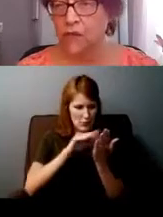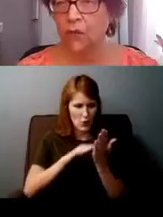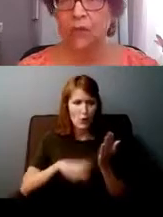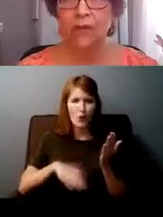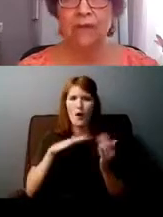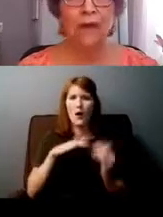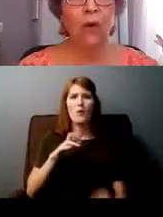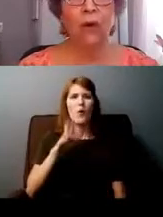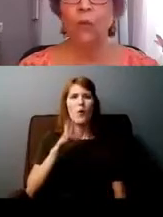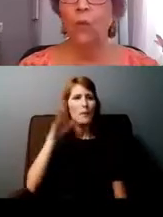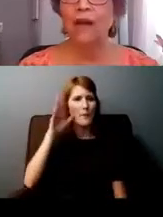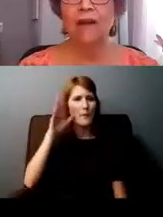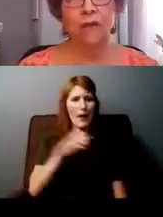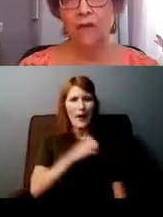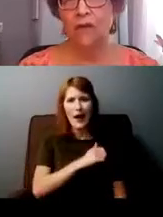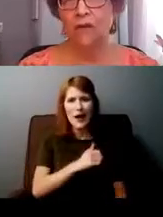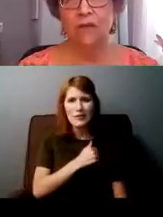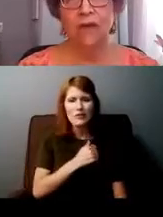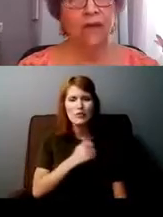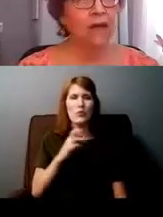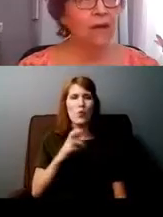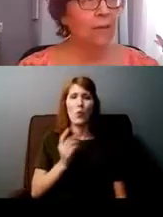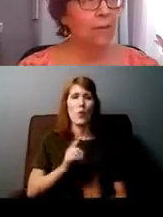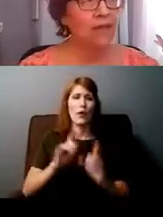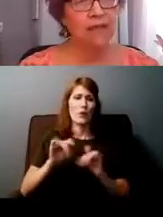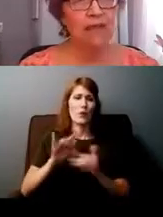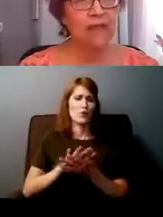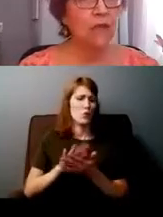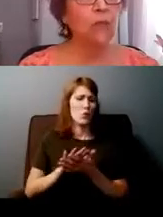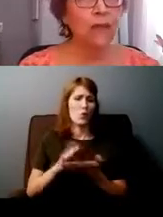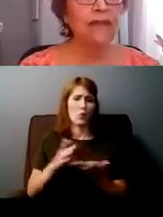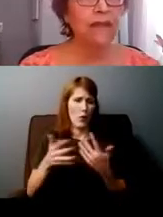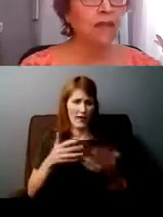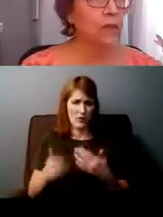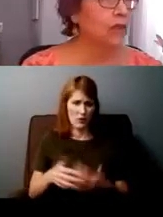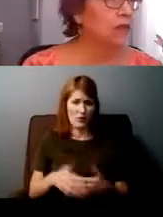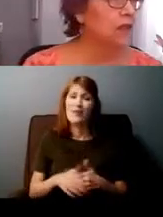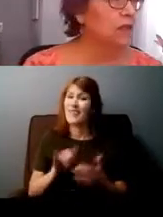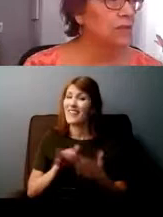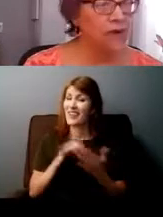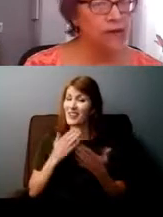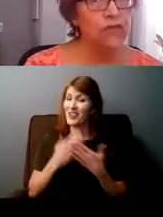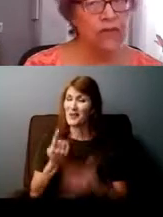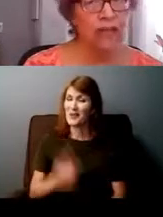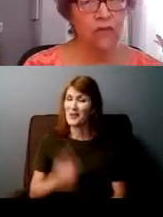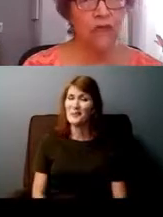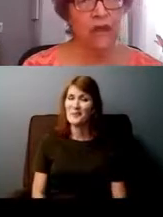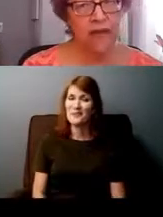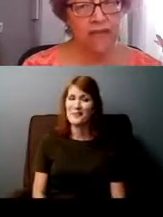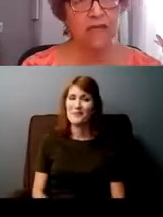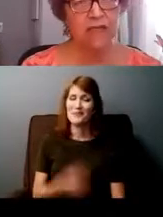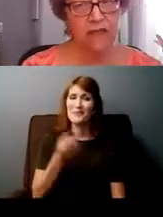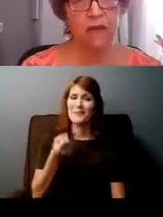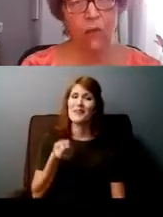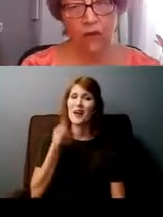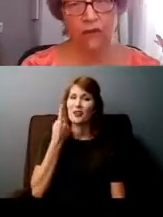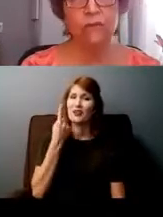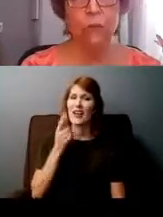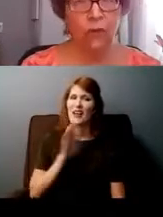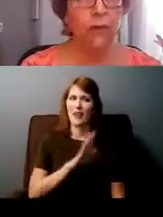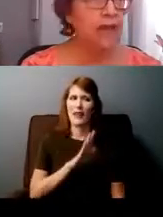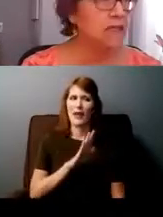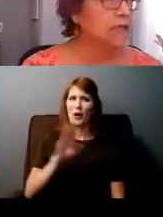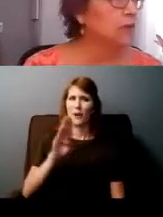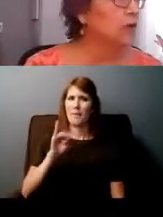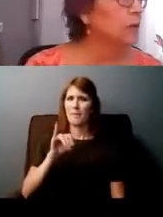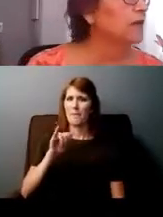went to school or whatever else. That's a really good one, to understand those biases and then